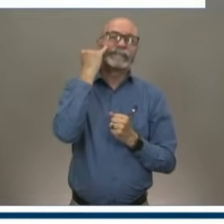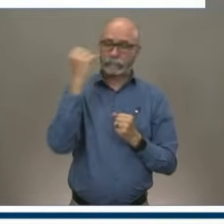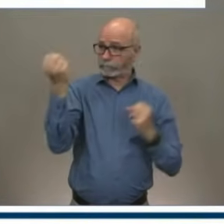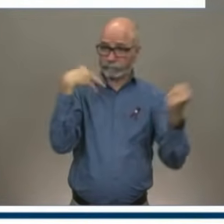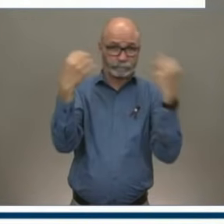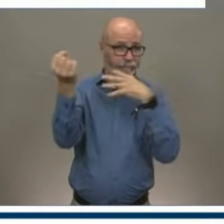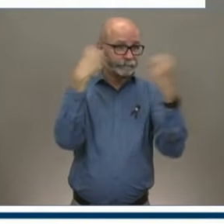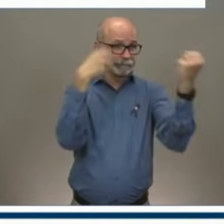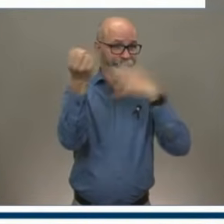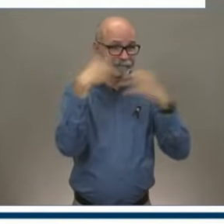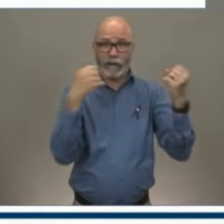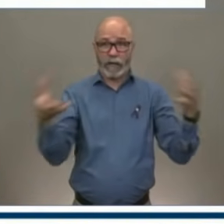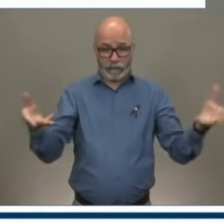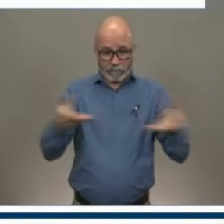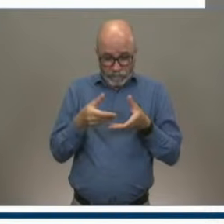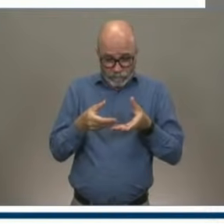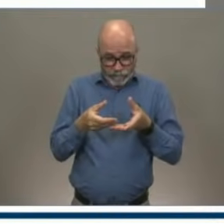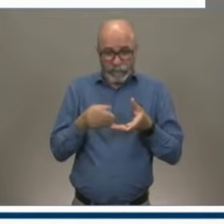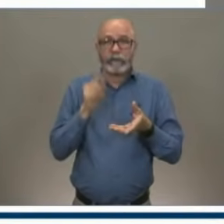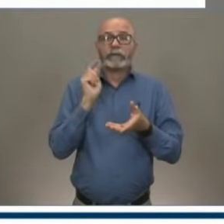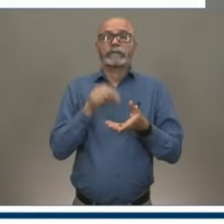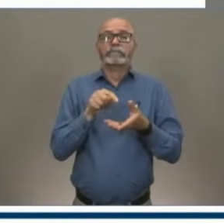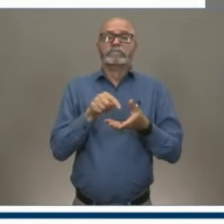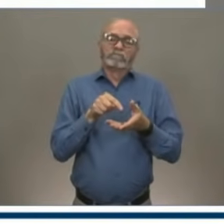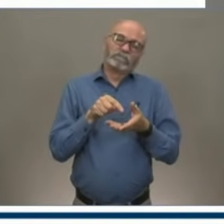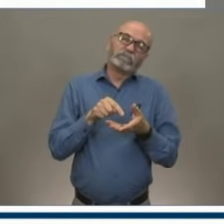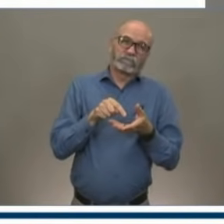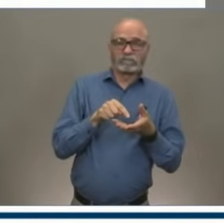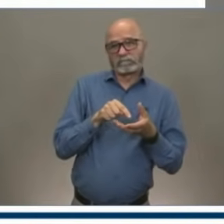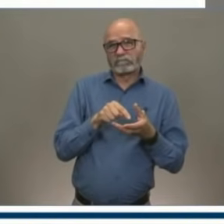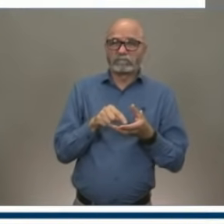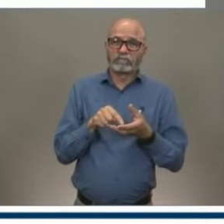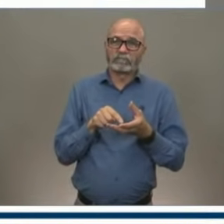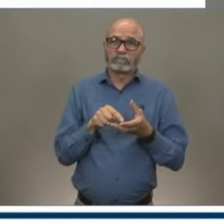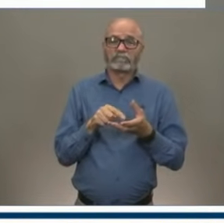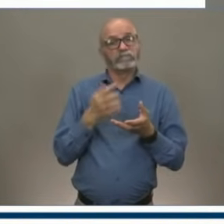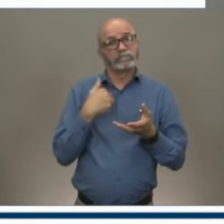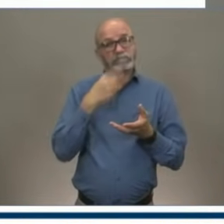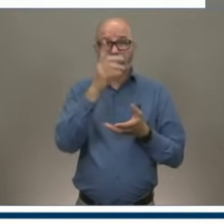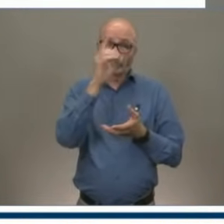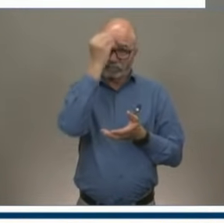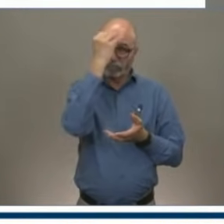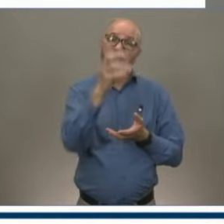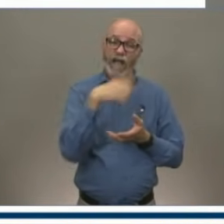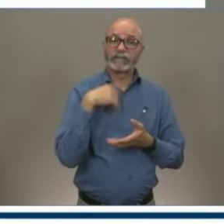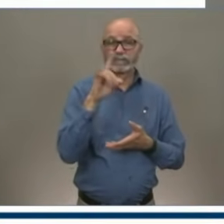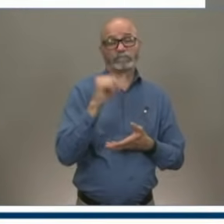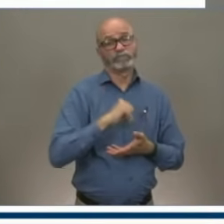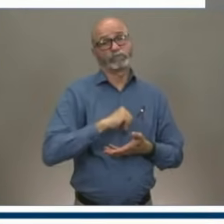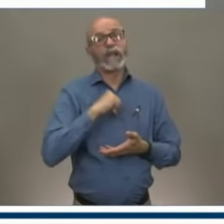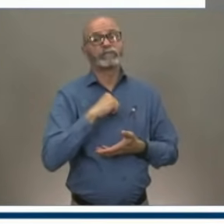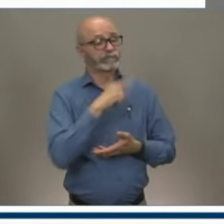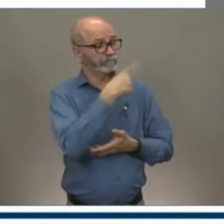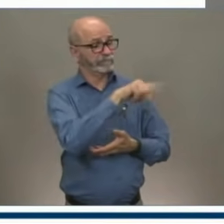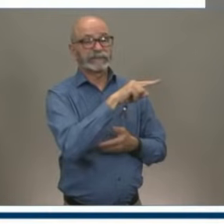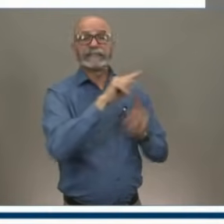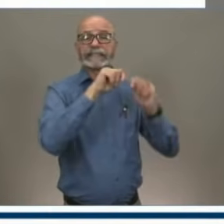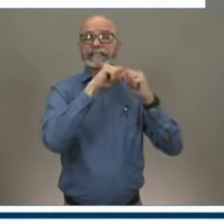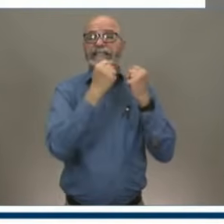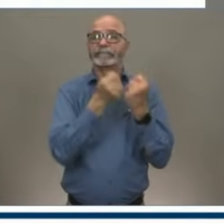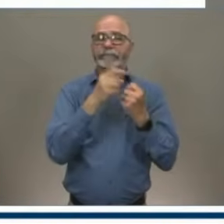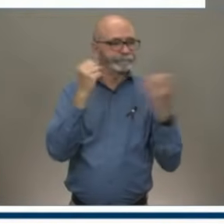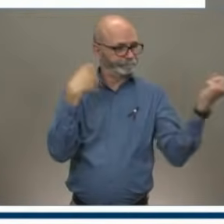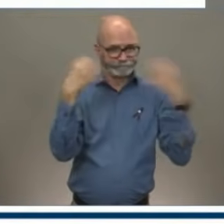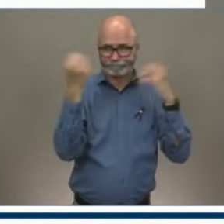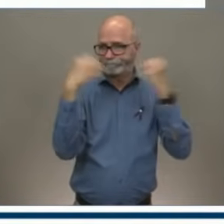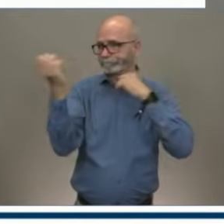proud to acknowledge my epidemiologic colleagues who put that information together. But then it's not just putting that information out. You have to have